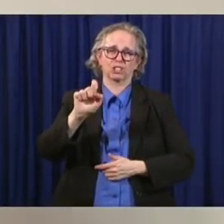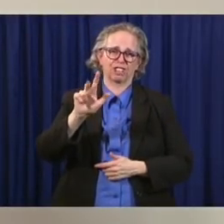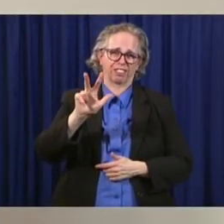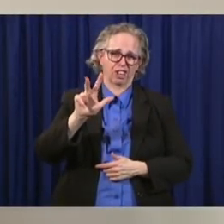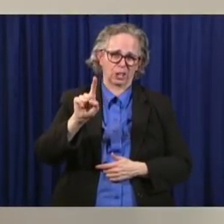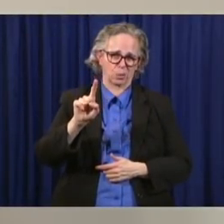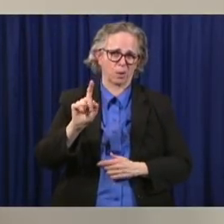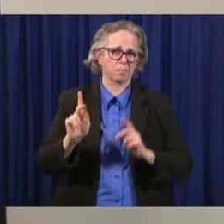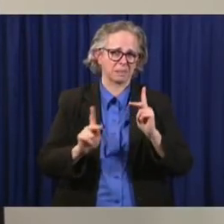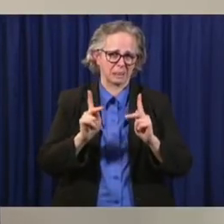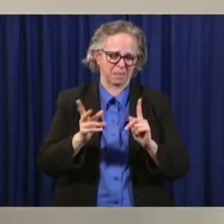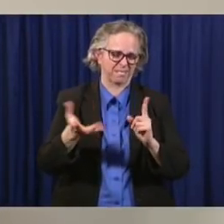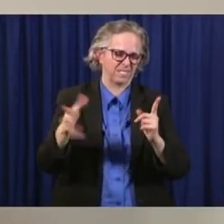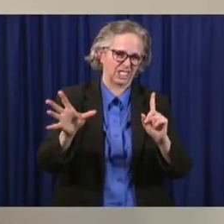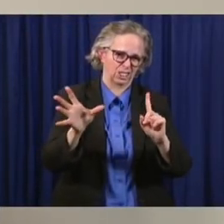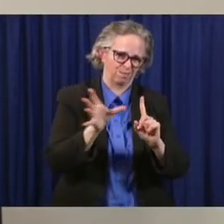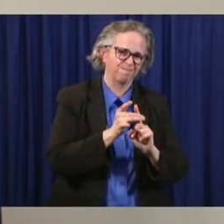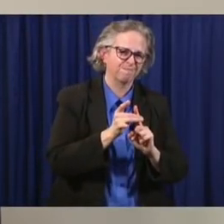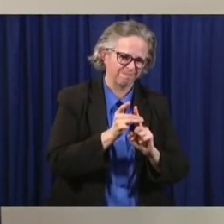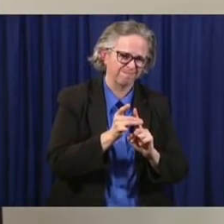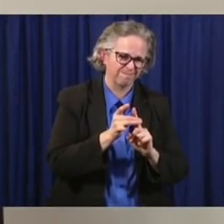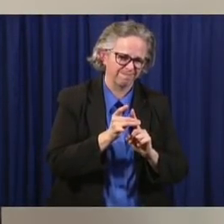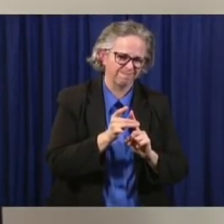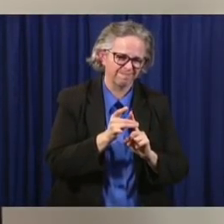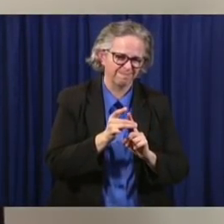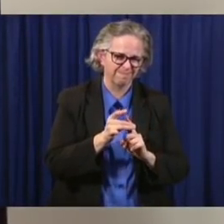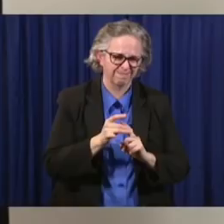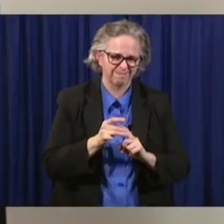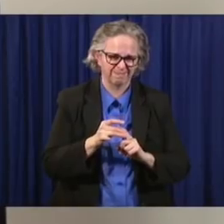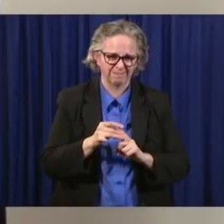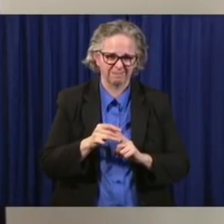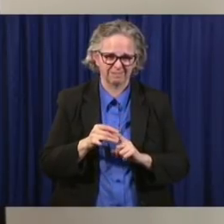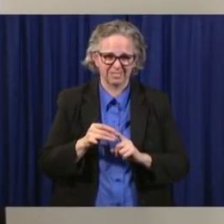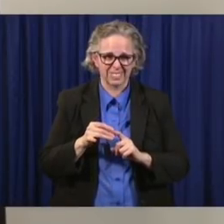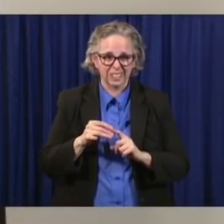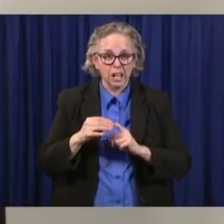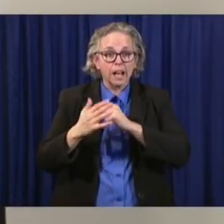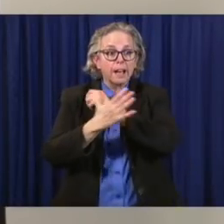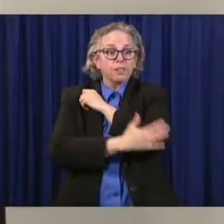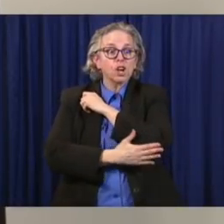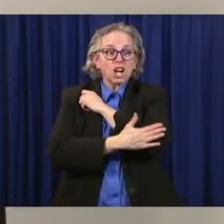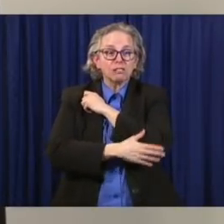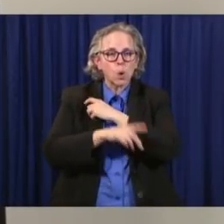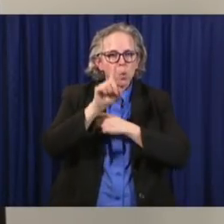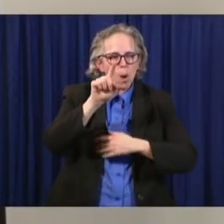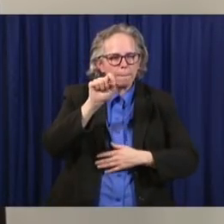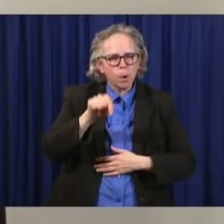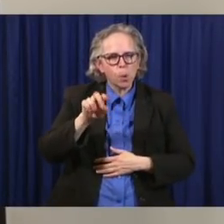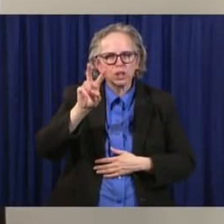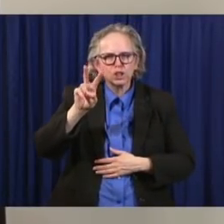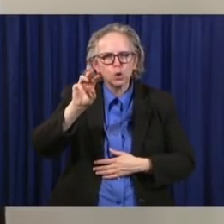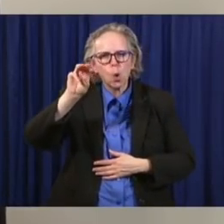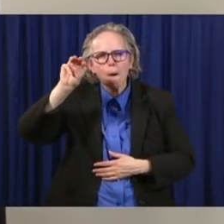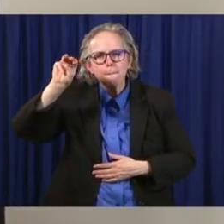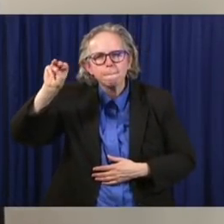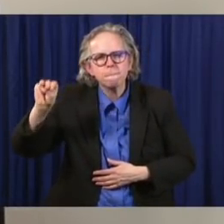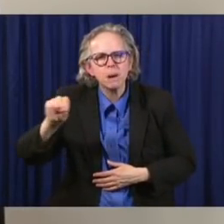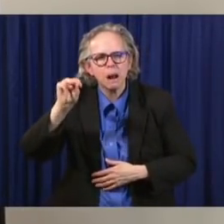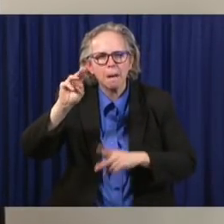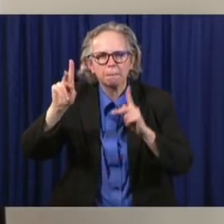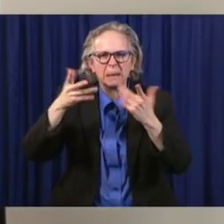22,131 cases in Ohio. Overall in our country, there have been 1.2 million cases of